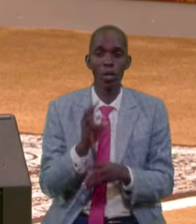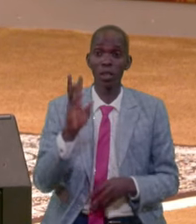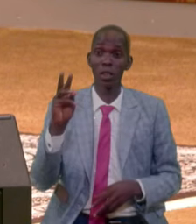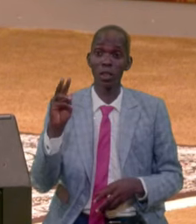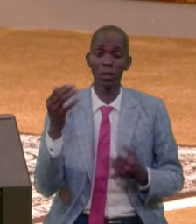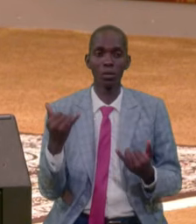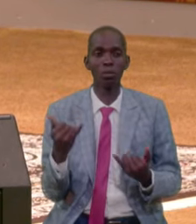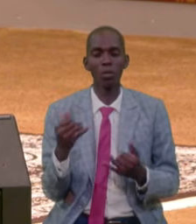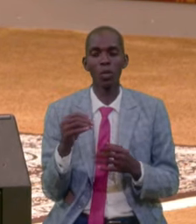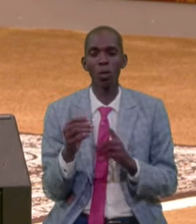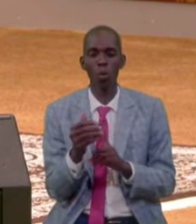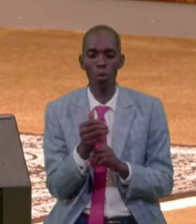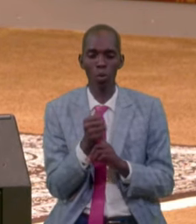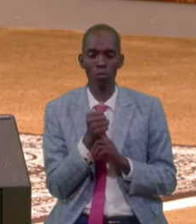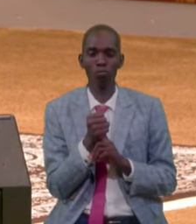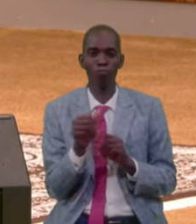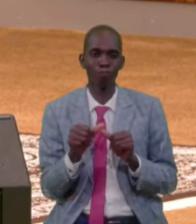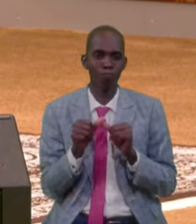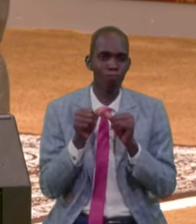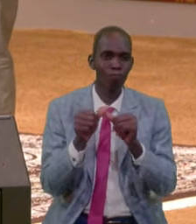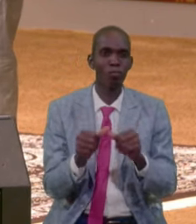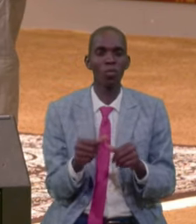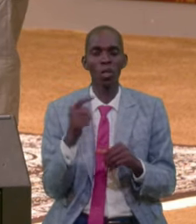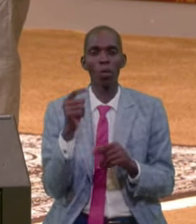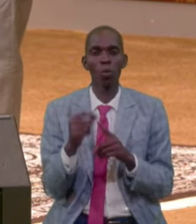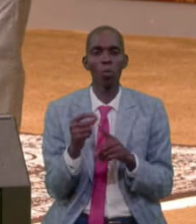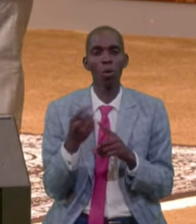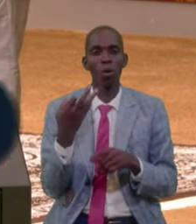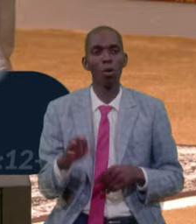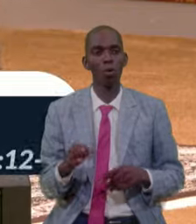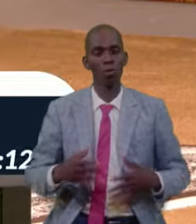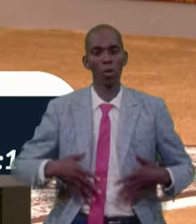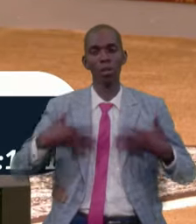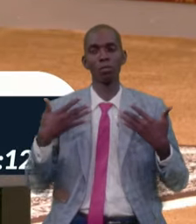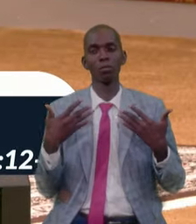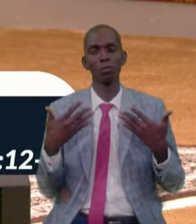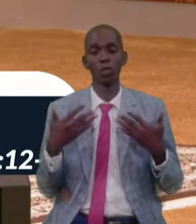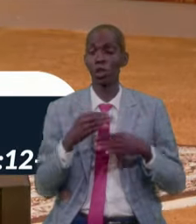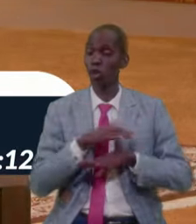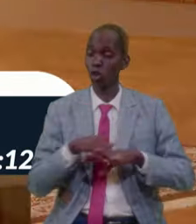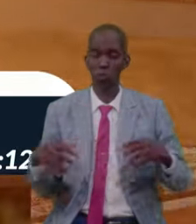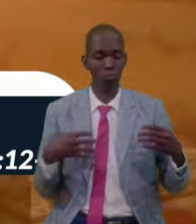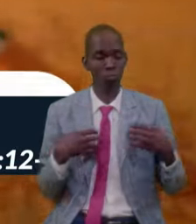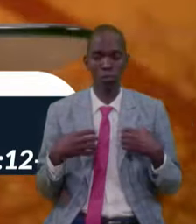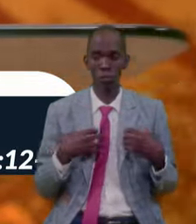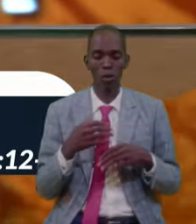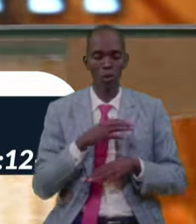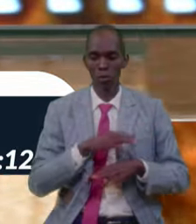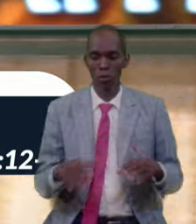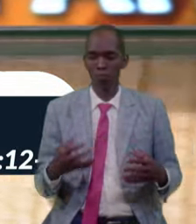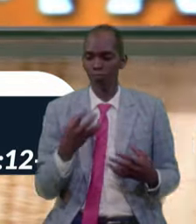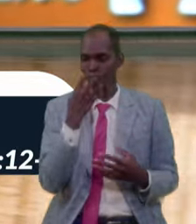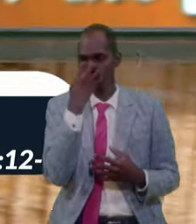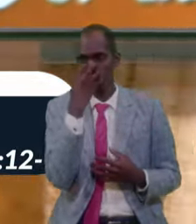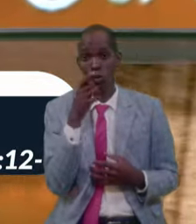verse 16, holding forth the word of life. Don't murmur, don't grumble. You're